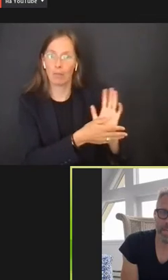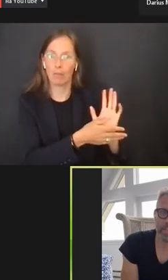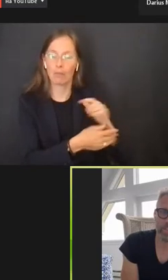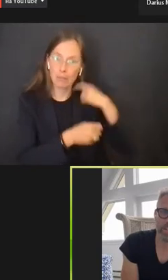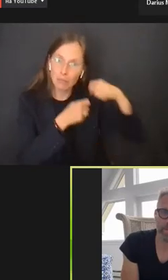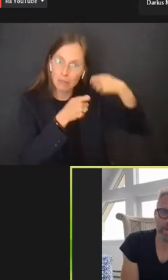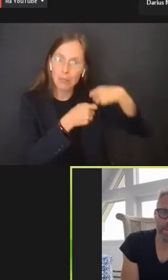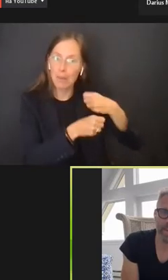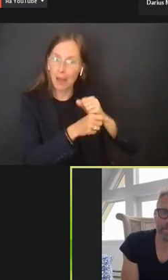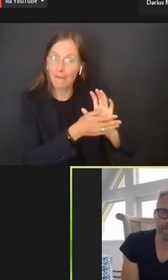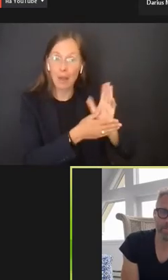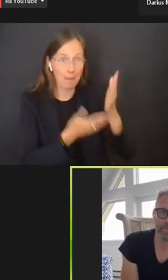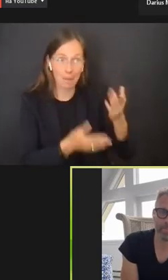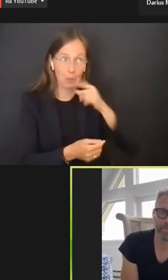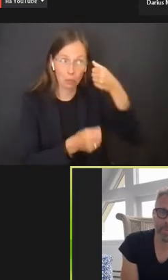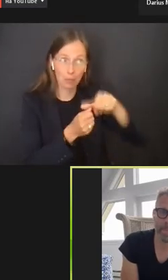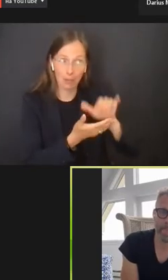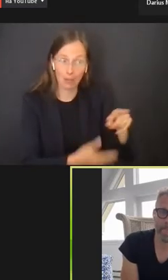I bet you didn't remember that.